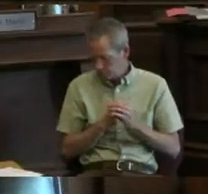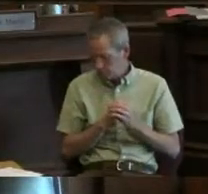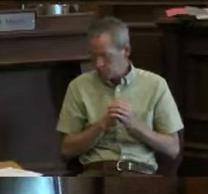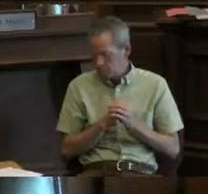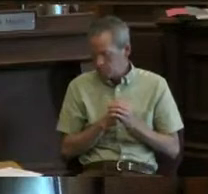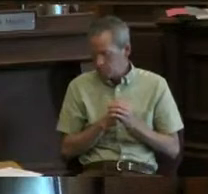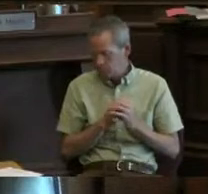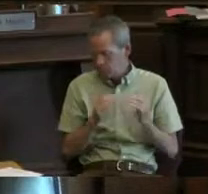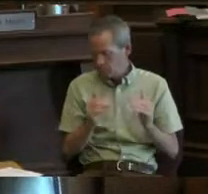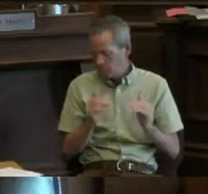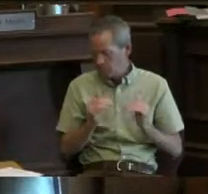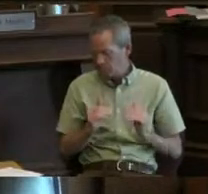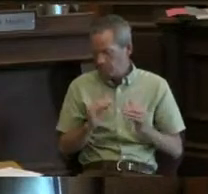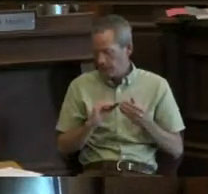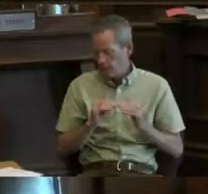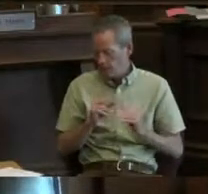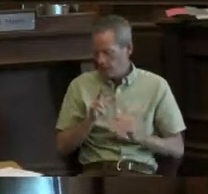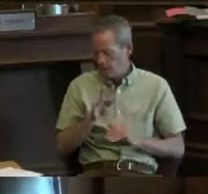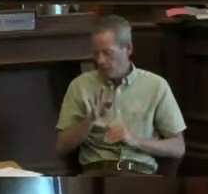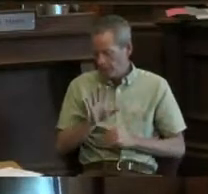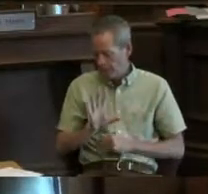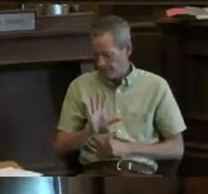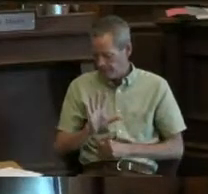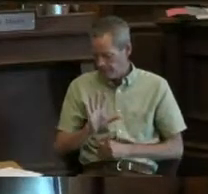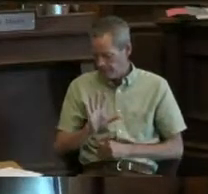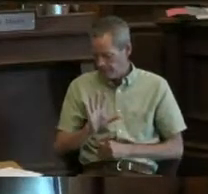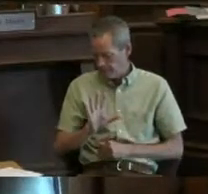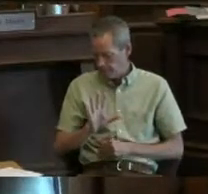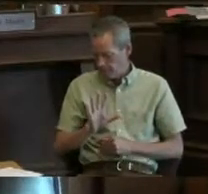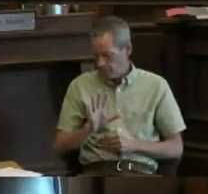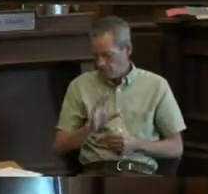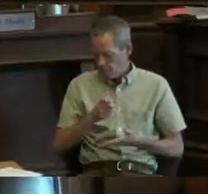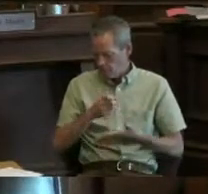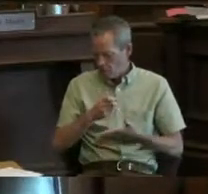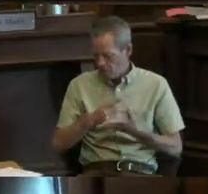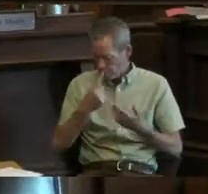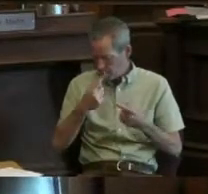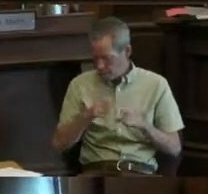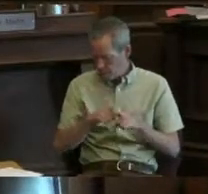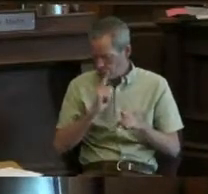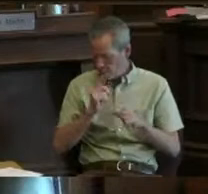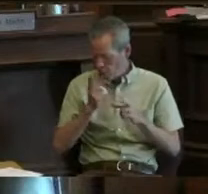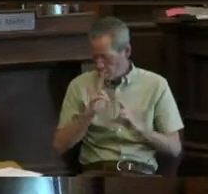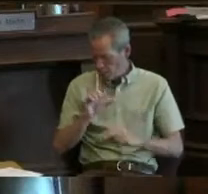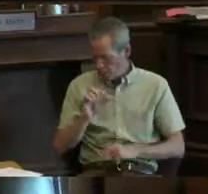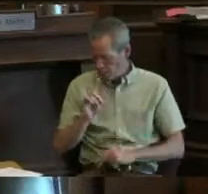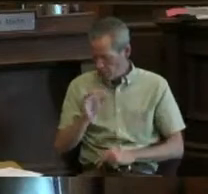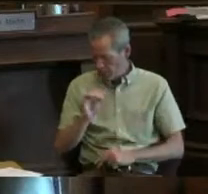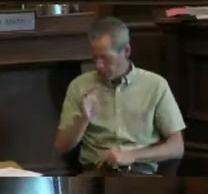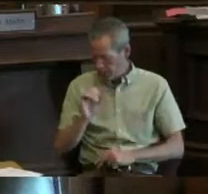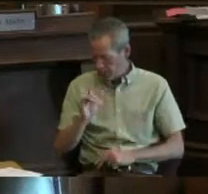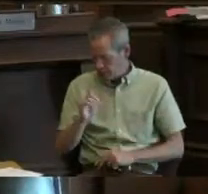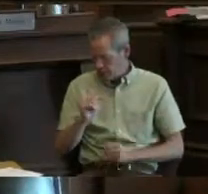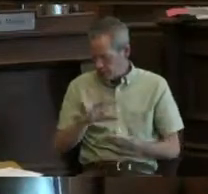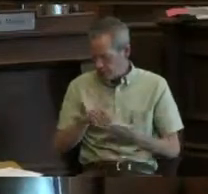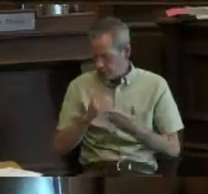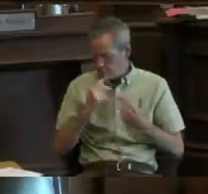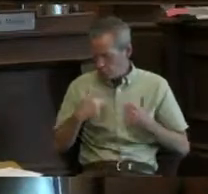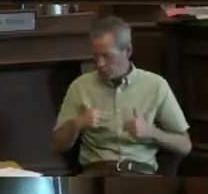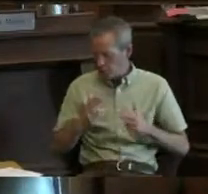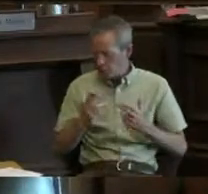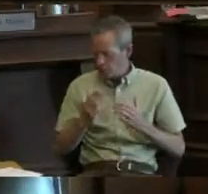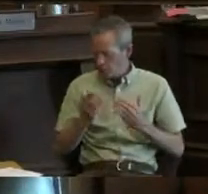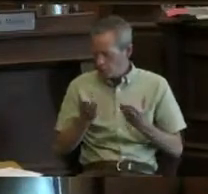Motion carries. Introduction number 345, authorizing agreement for the Honorable Loretta C. Scott Center for Human Service